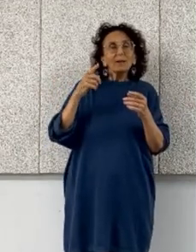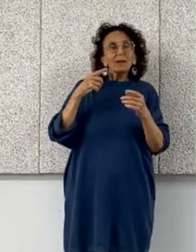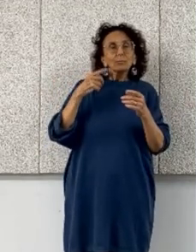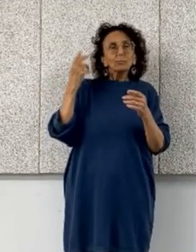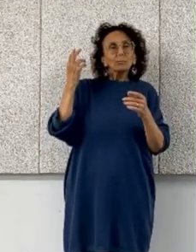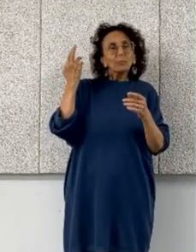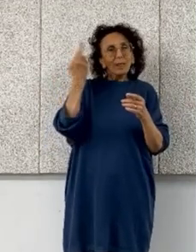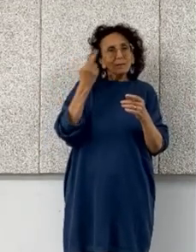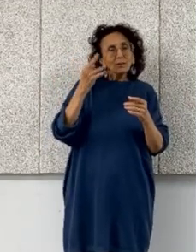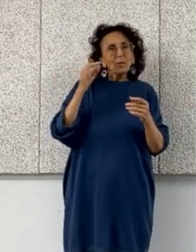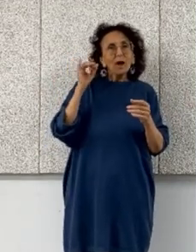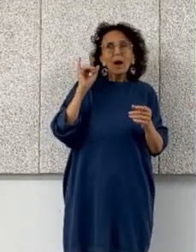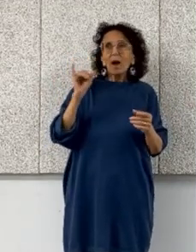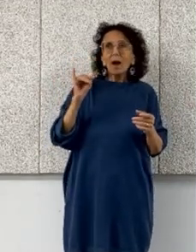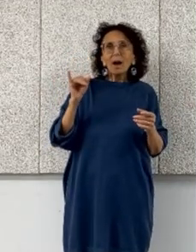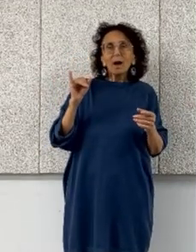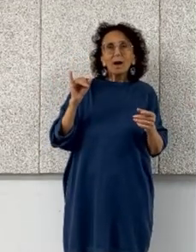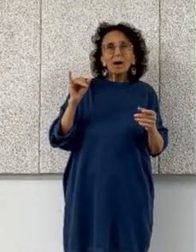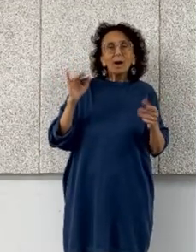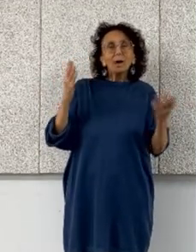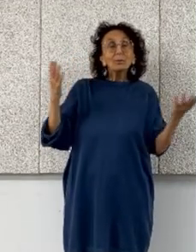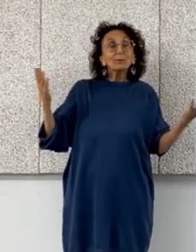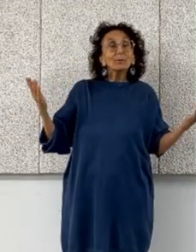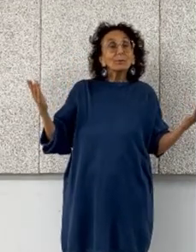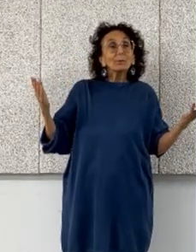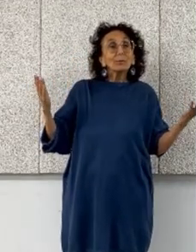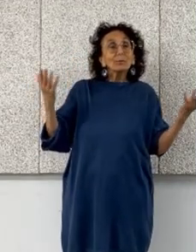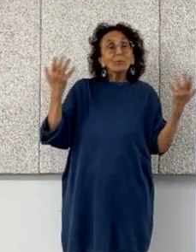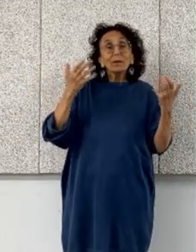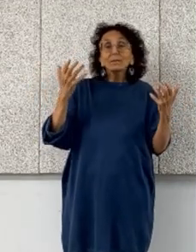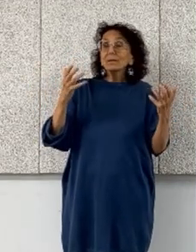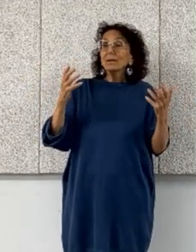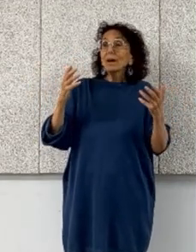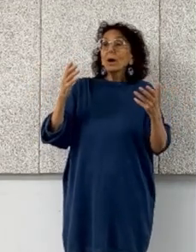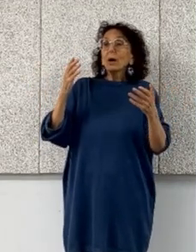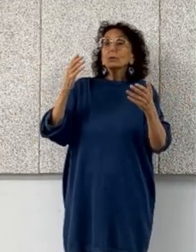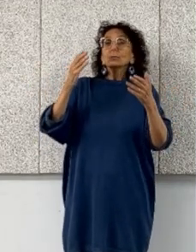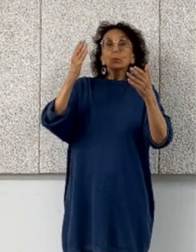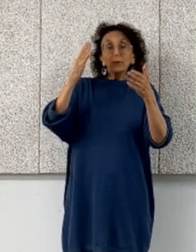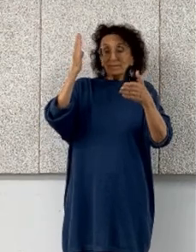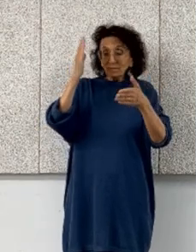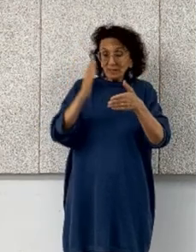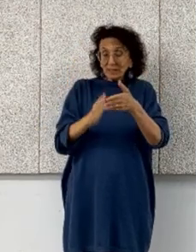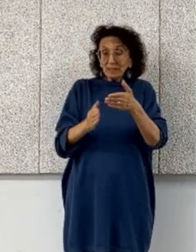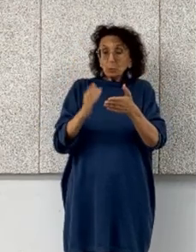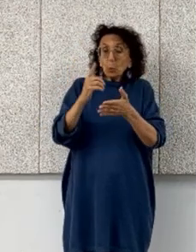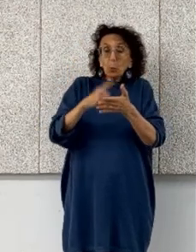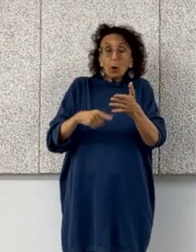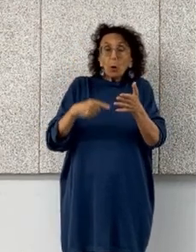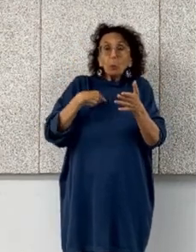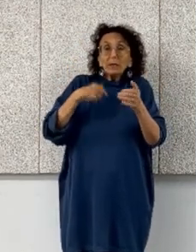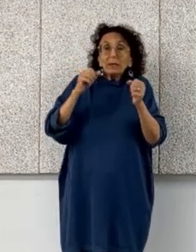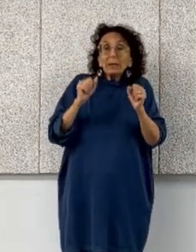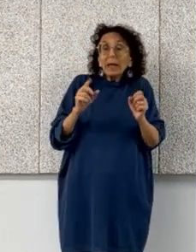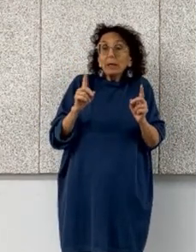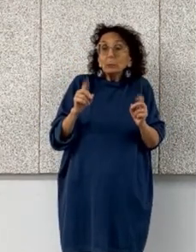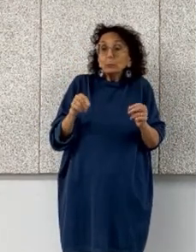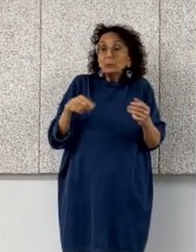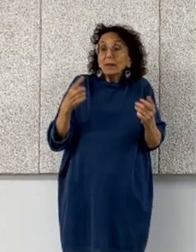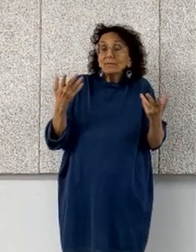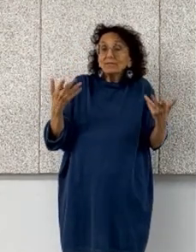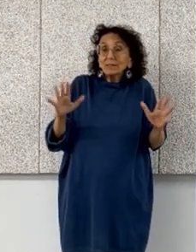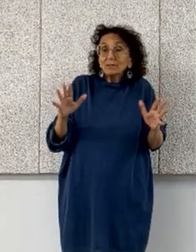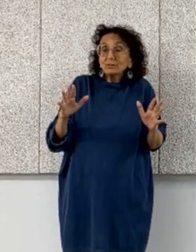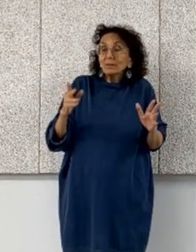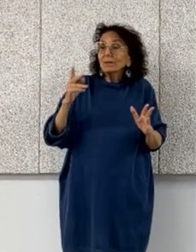to say, wonderful, it's the end of the day, I shall see you tomorrow. And so that's a, you know, that's a